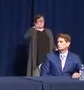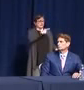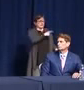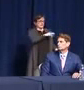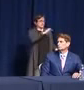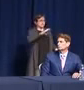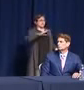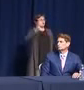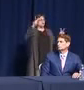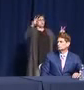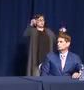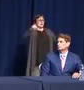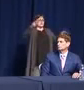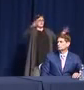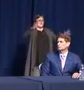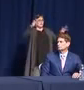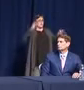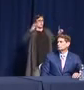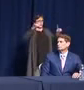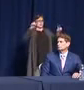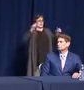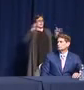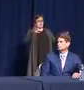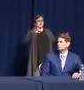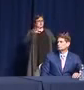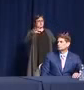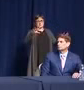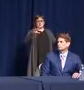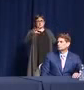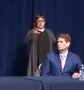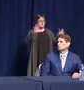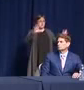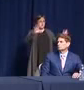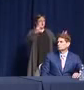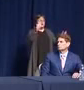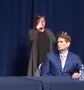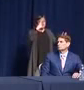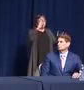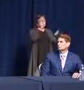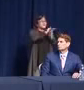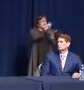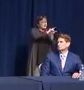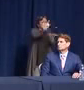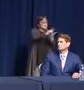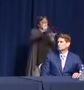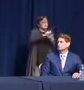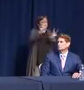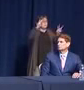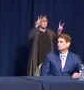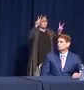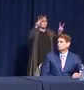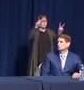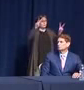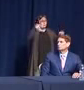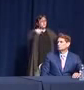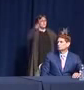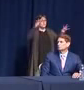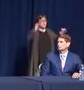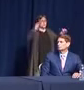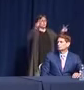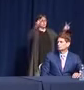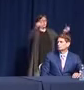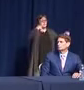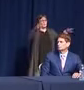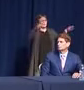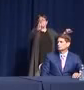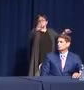each site that are expected to be replenished weekly. We recognize that 2,500 specimens